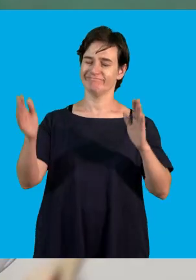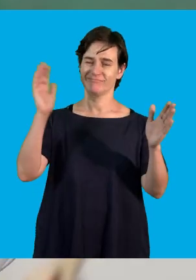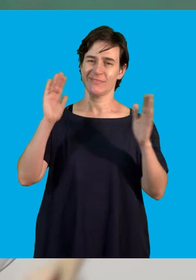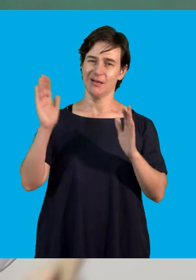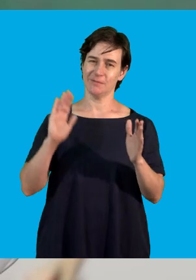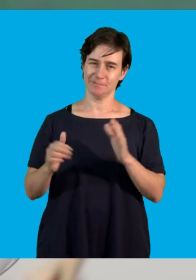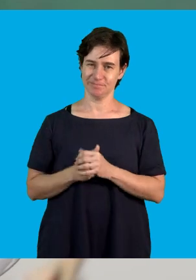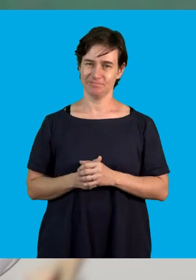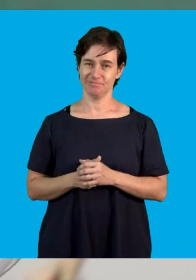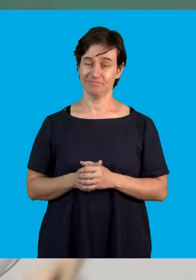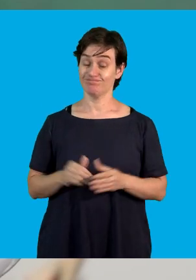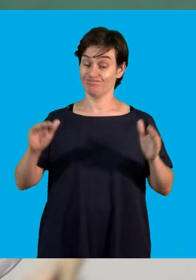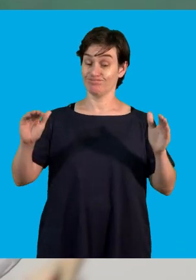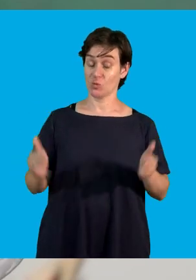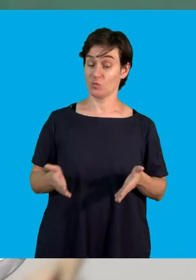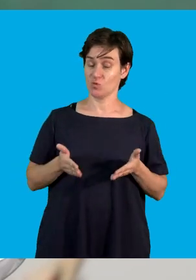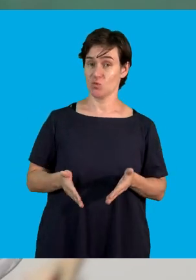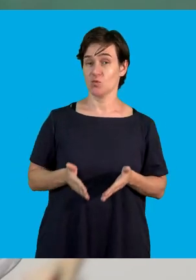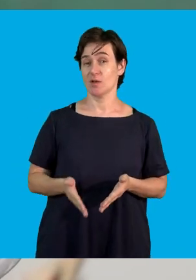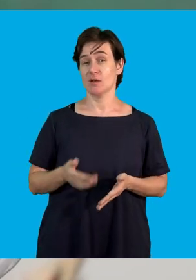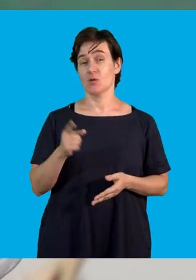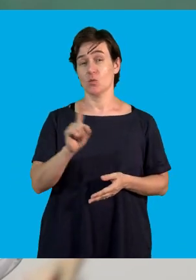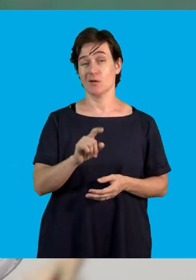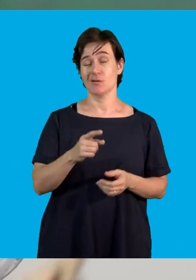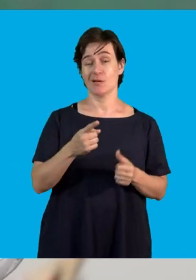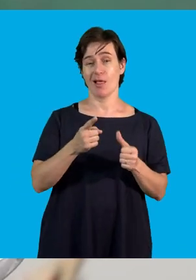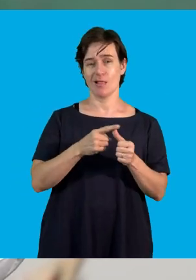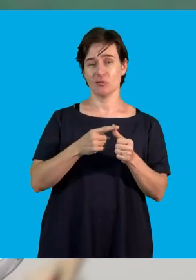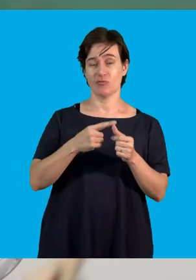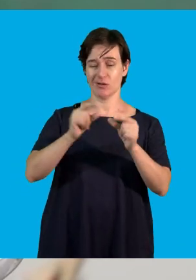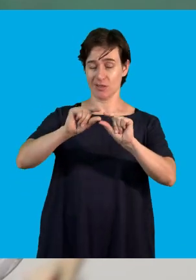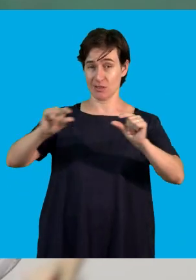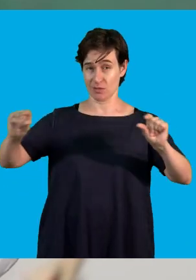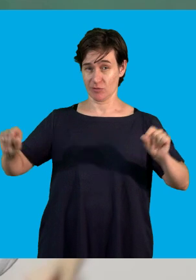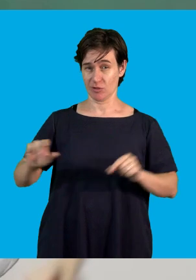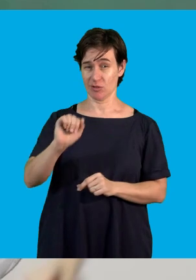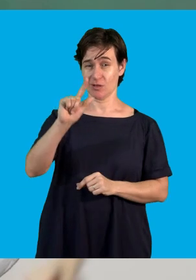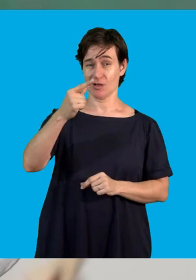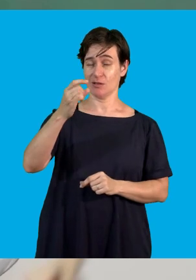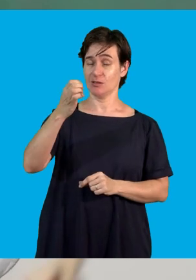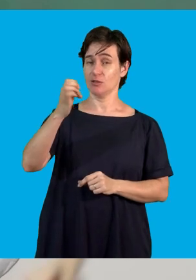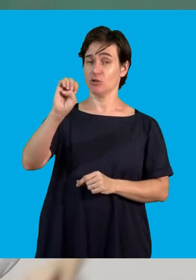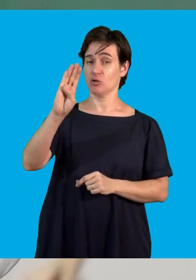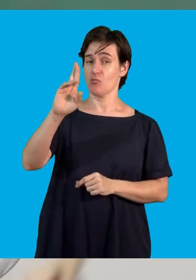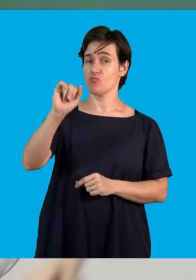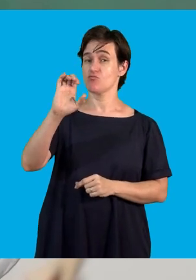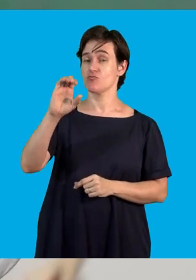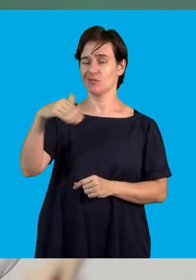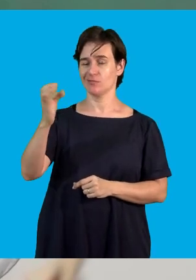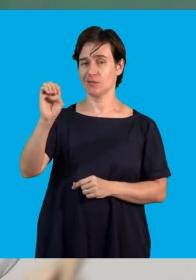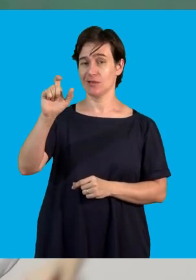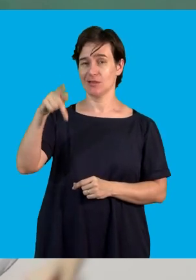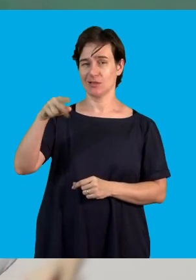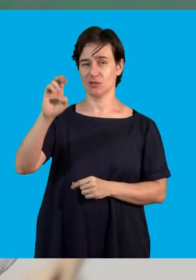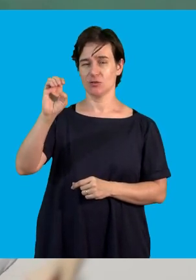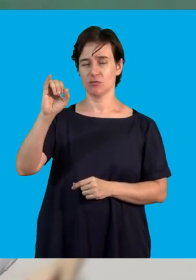Good day, learners. Welcome to our lesson on algebraic expressions. Today we'll be concentrating